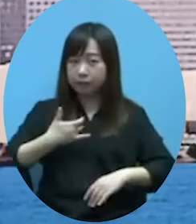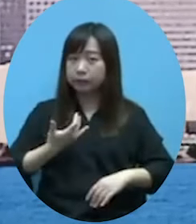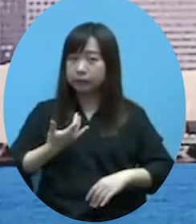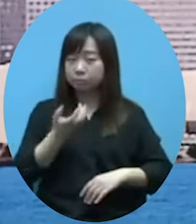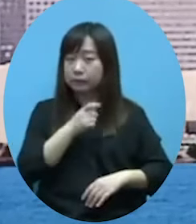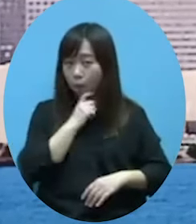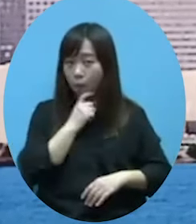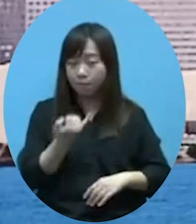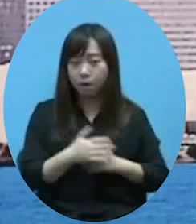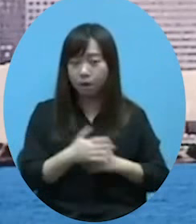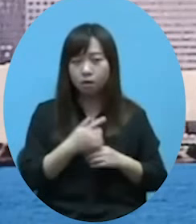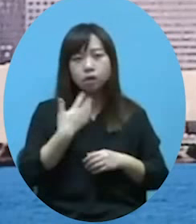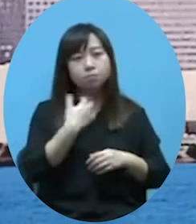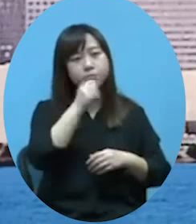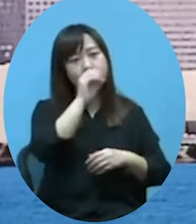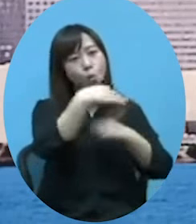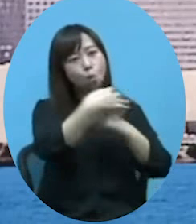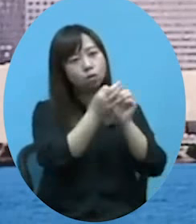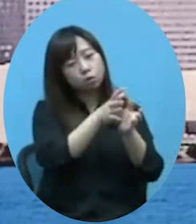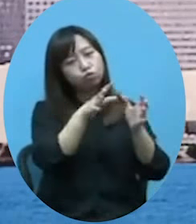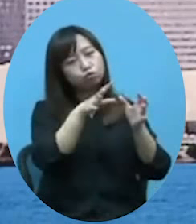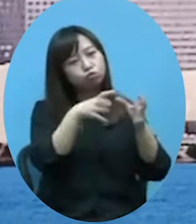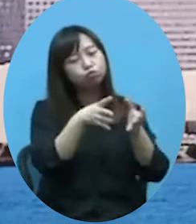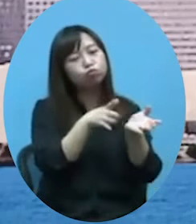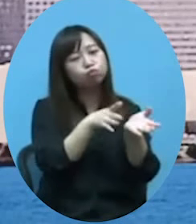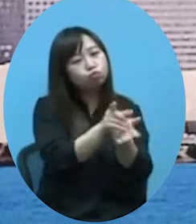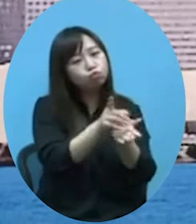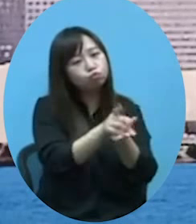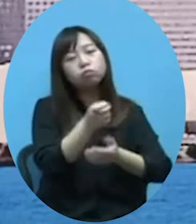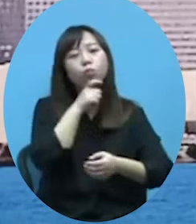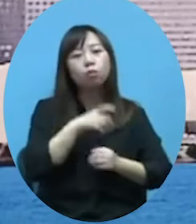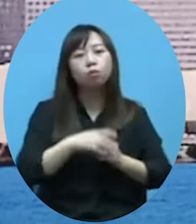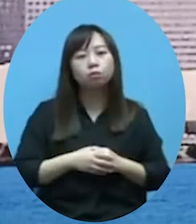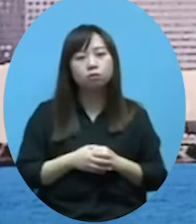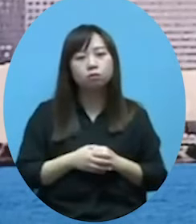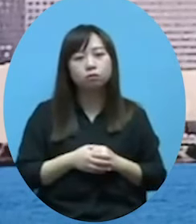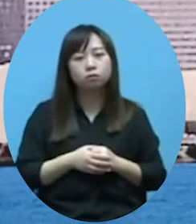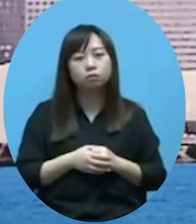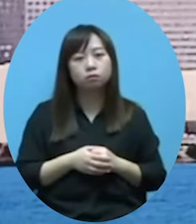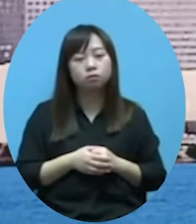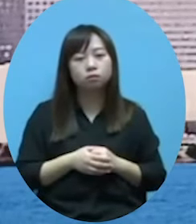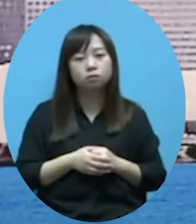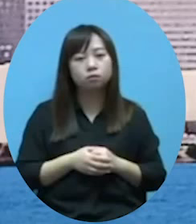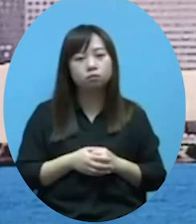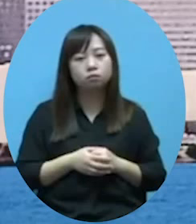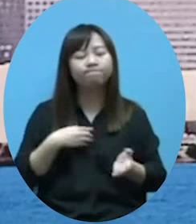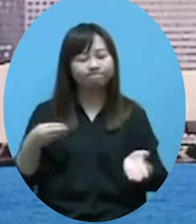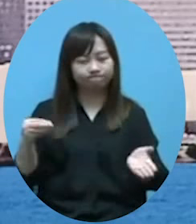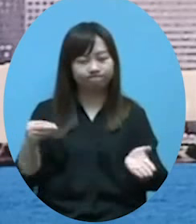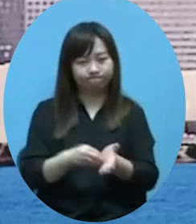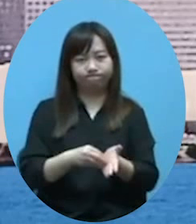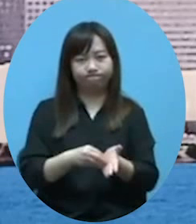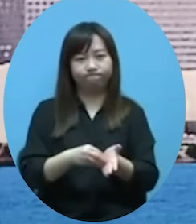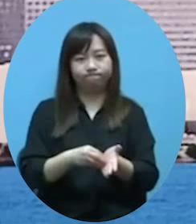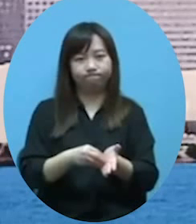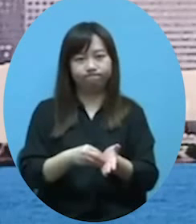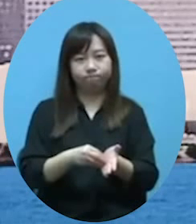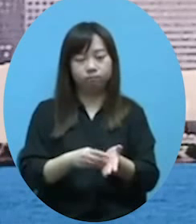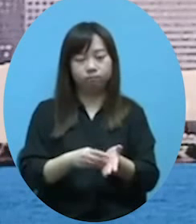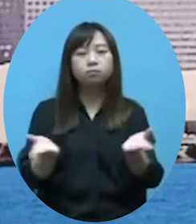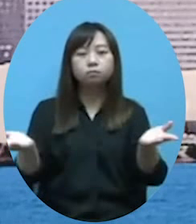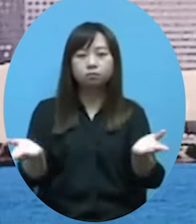and then we are pretty sure I think this dot have a low level of infection is confirmedand even